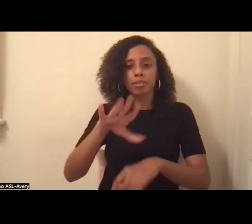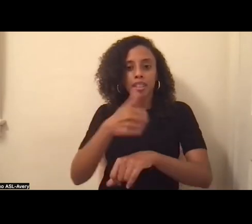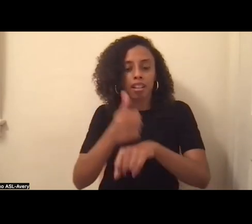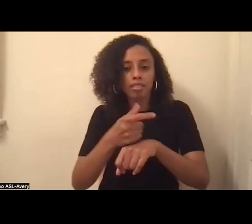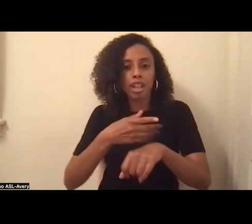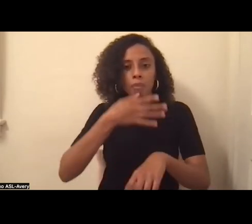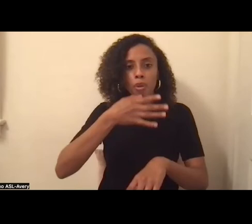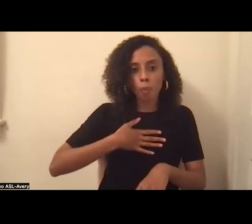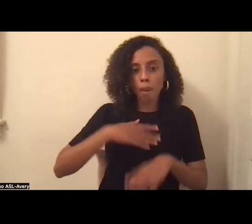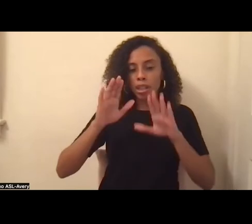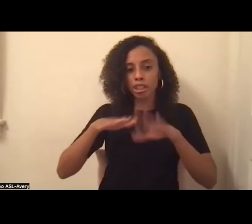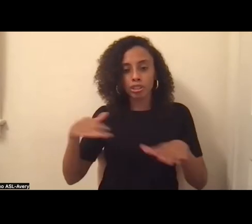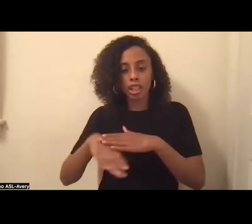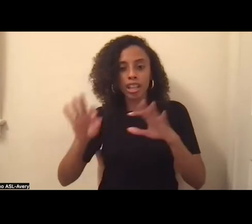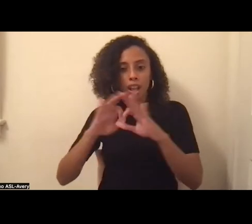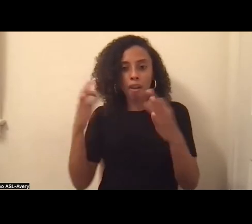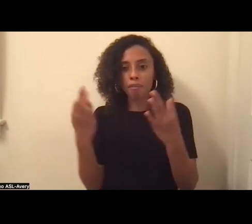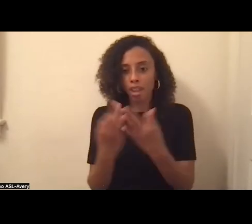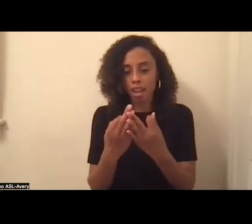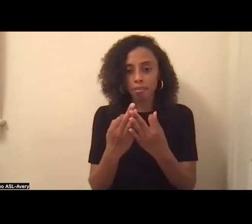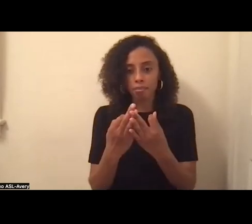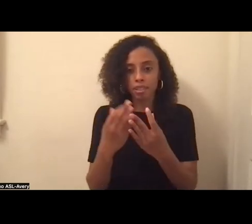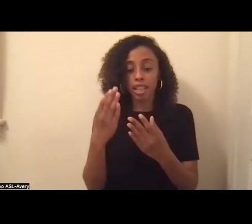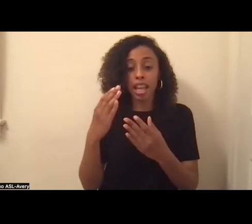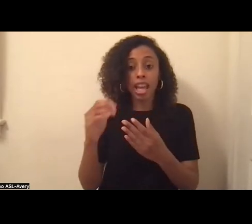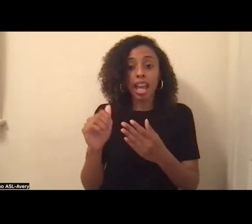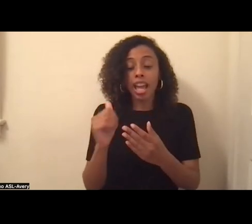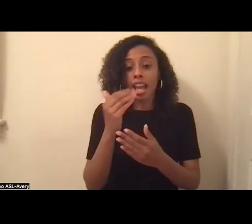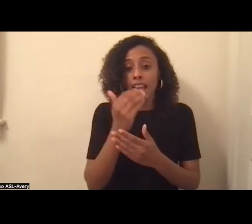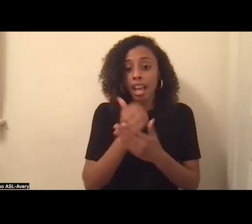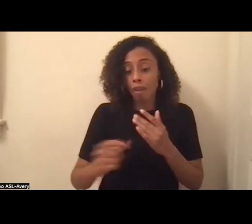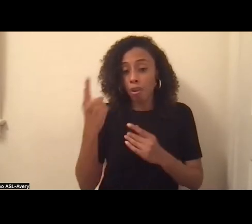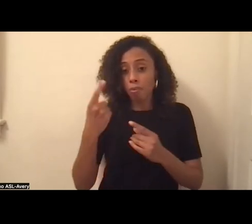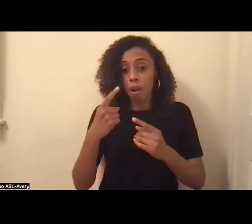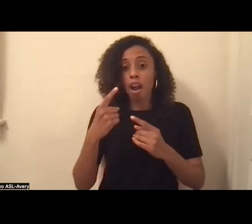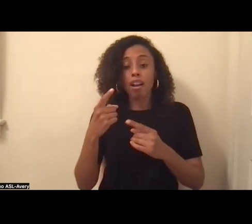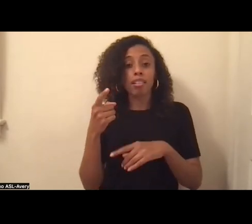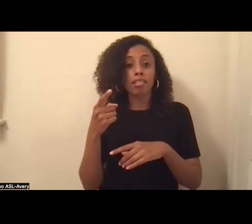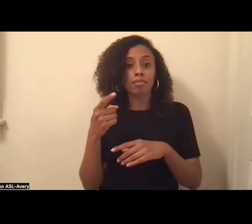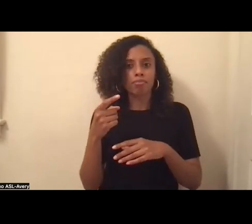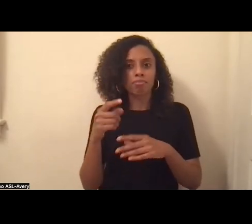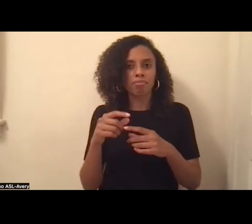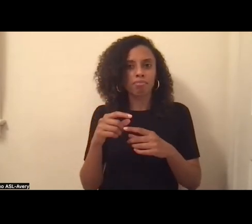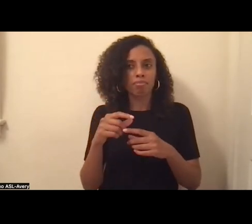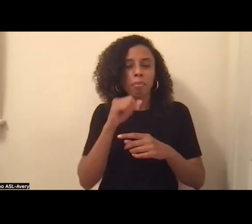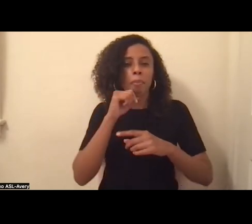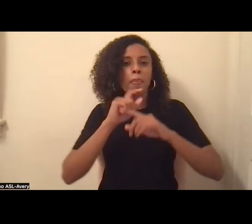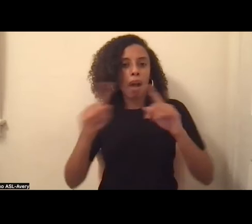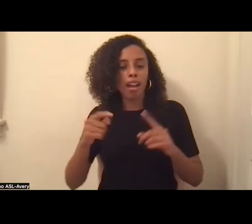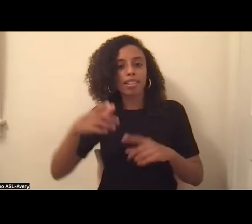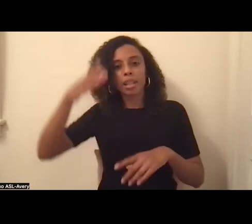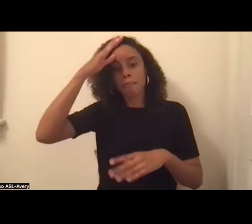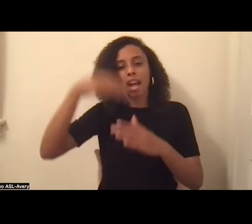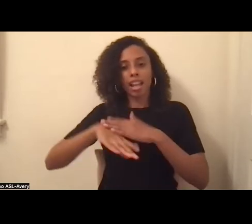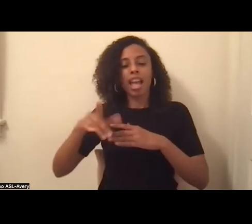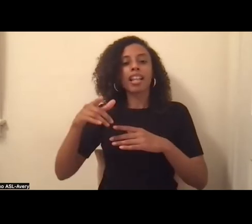than the men of the family, right, up for abuse. And so she talks about that